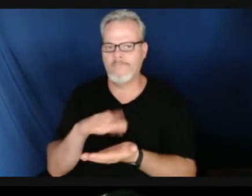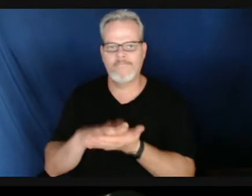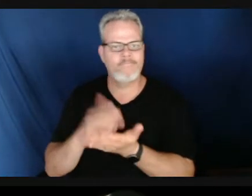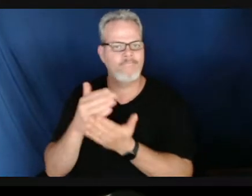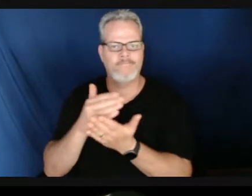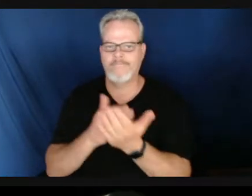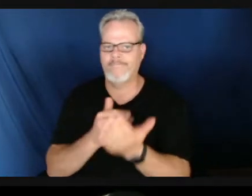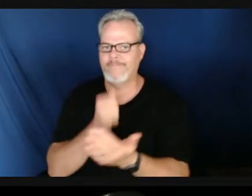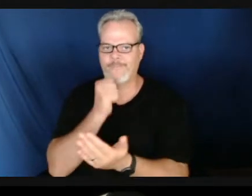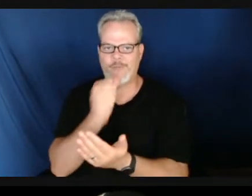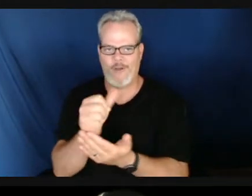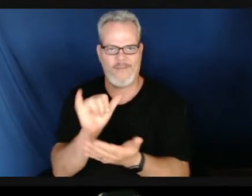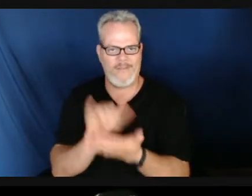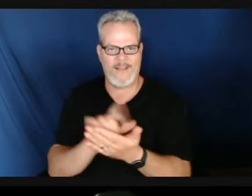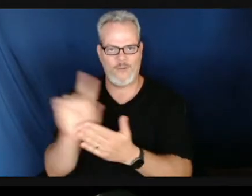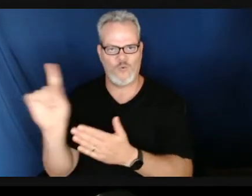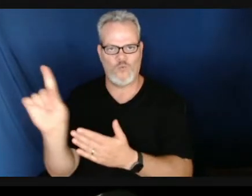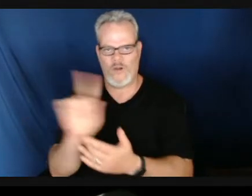currently stand